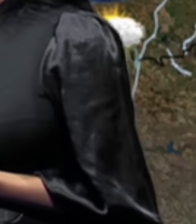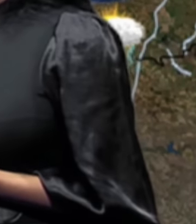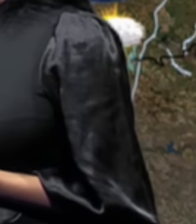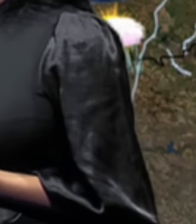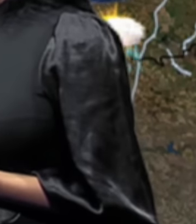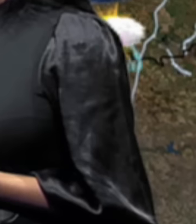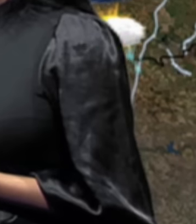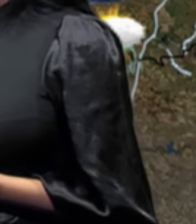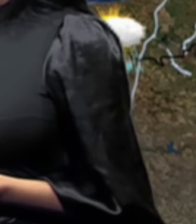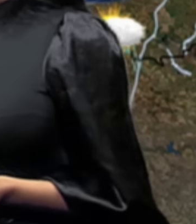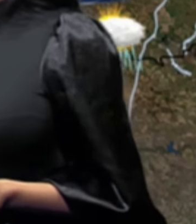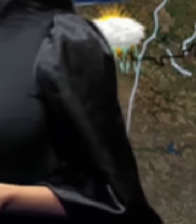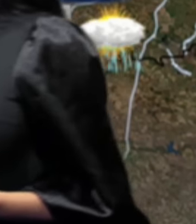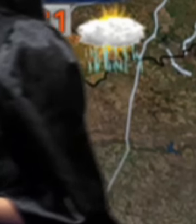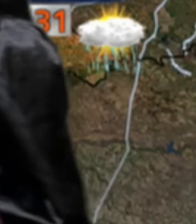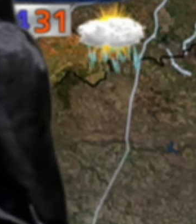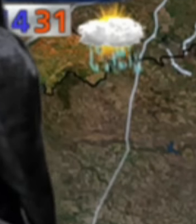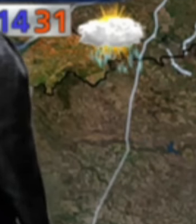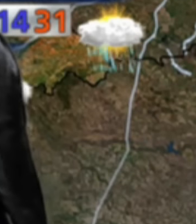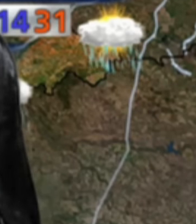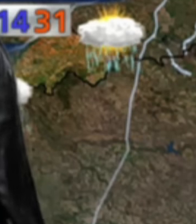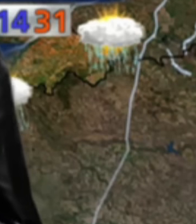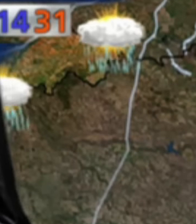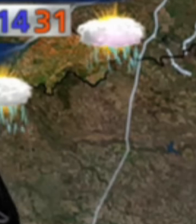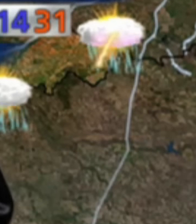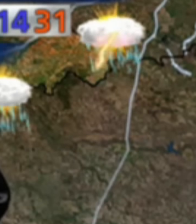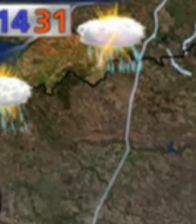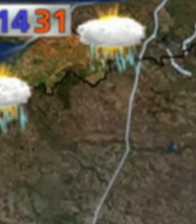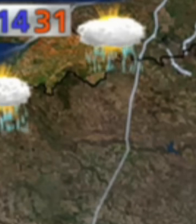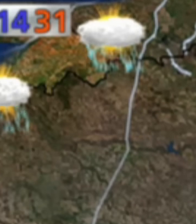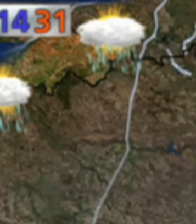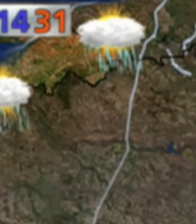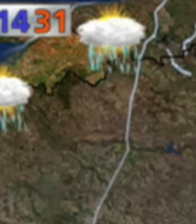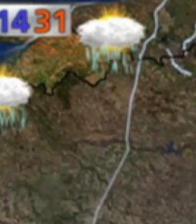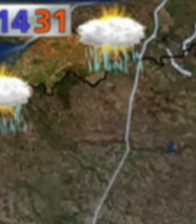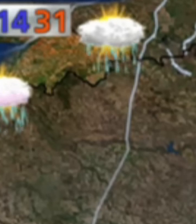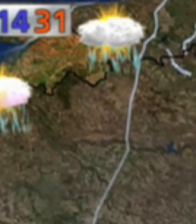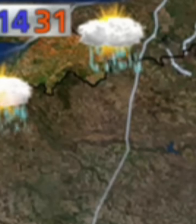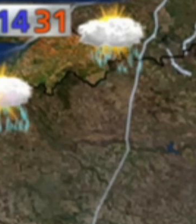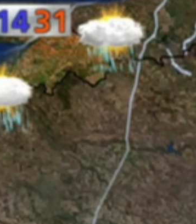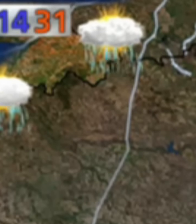di le 29 fa re lebelela ko Taung le teng ka digata di le 13 go ya go di le